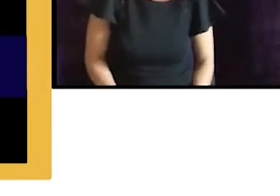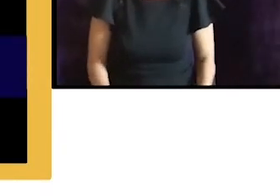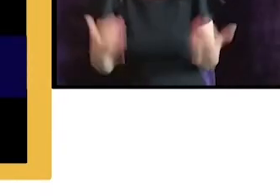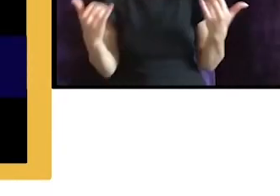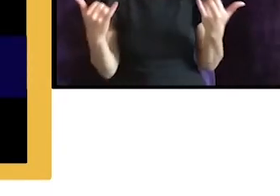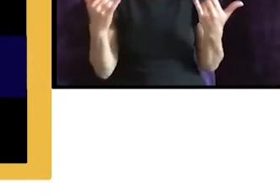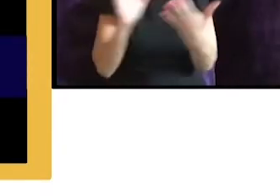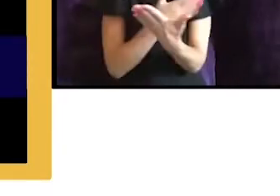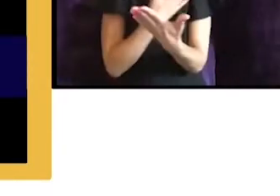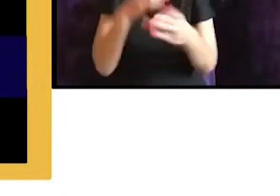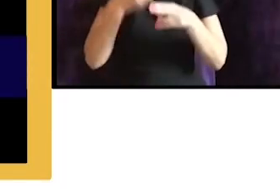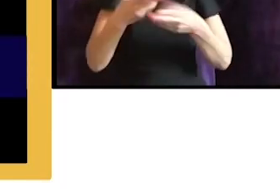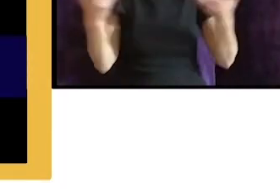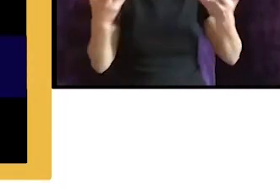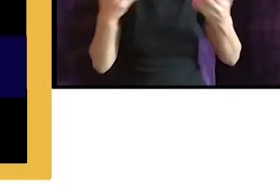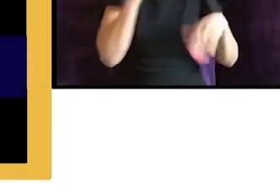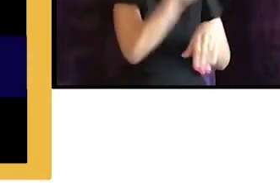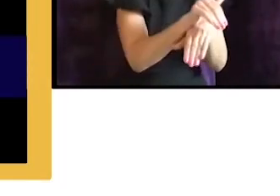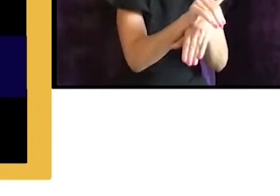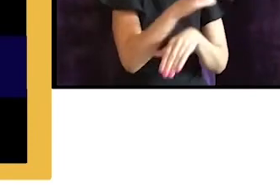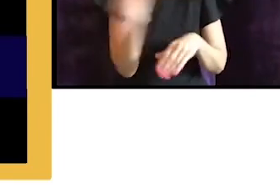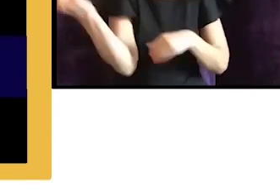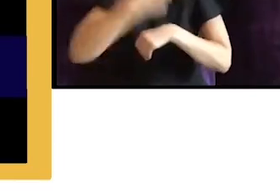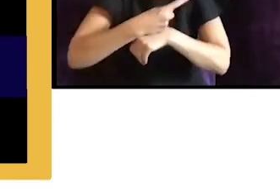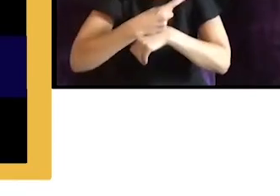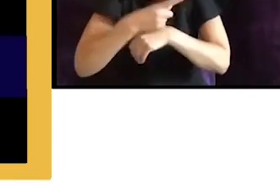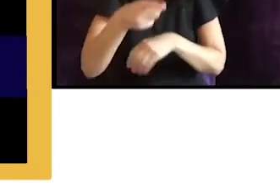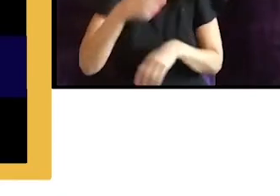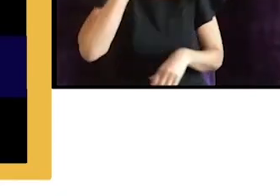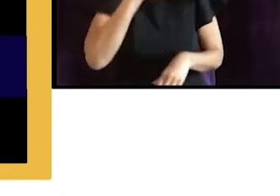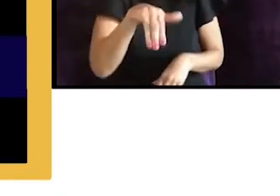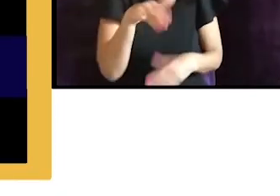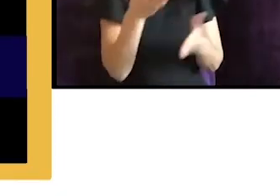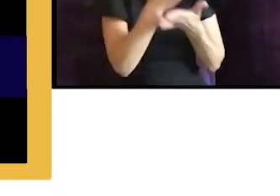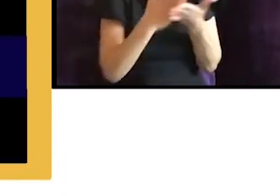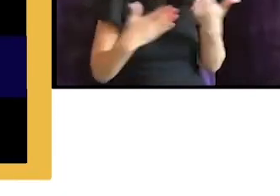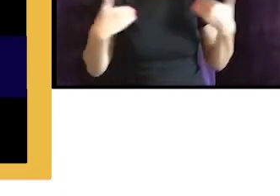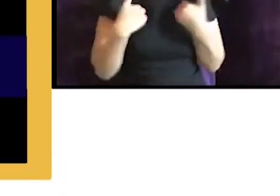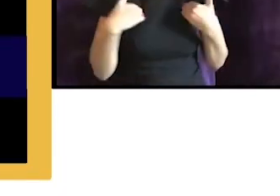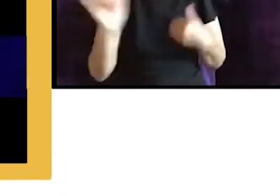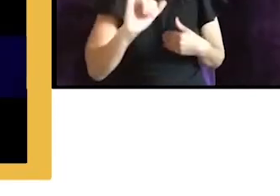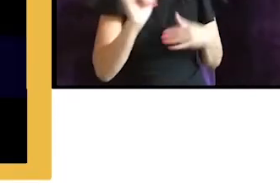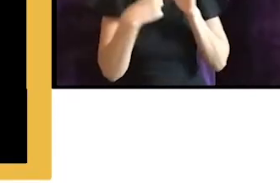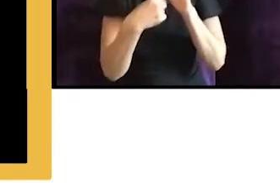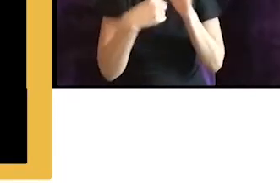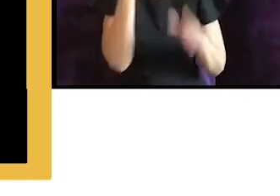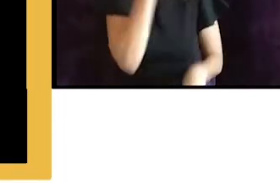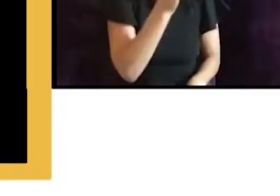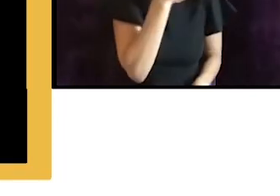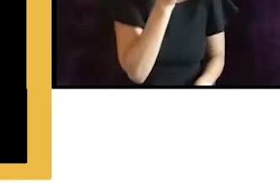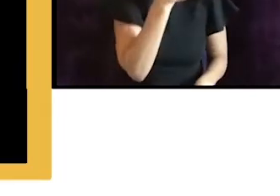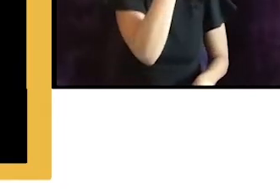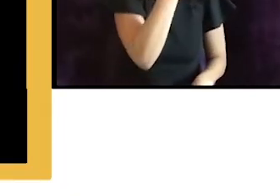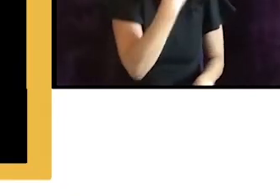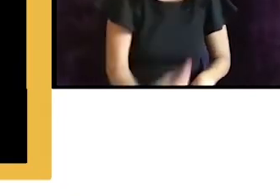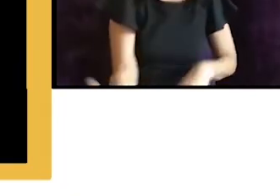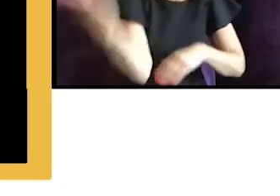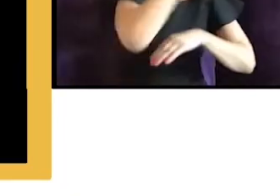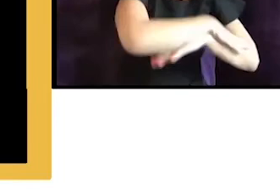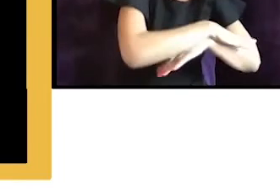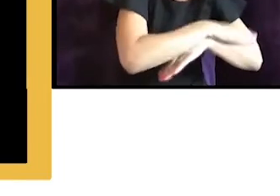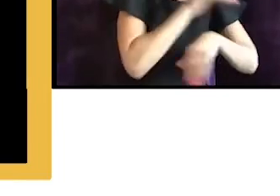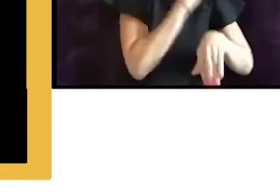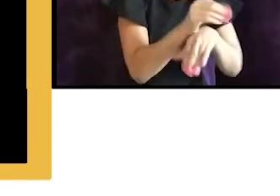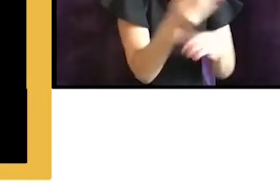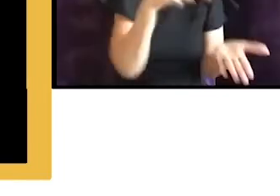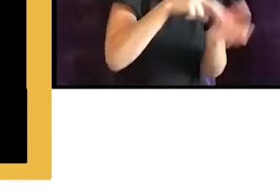This song is called Night and Day. Did you know that some animals, like cats, sleep all day and run